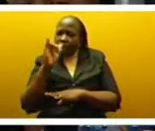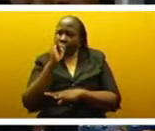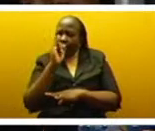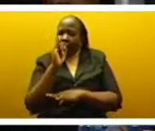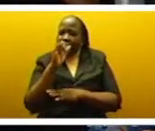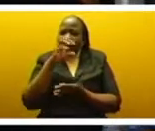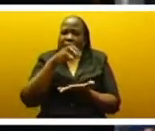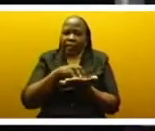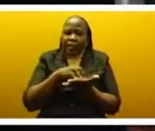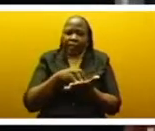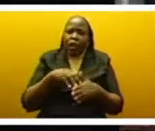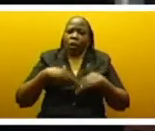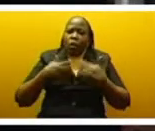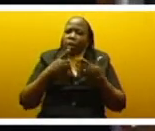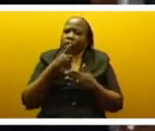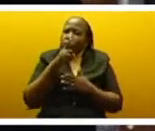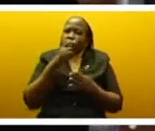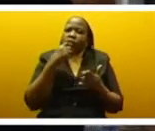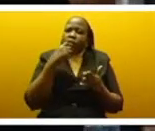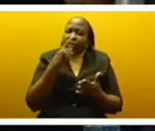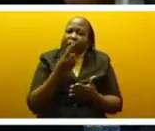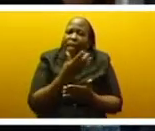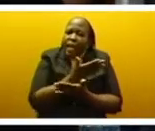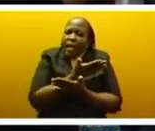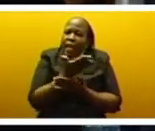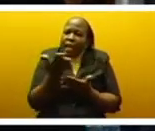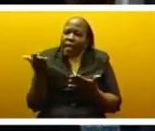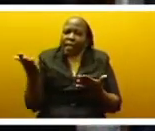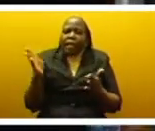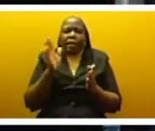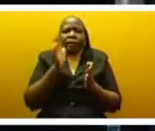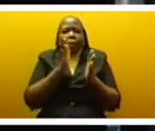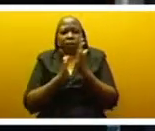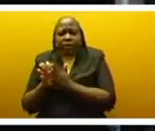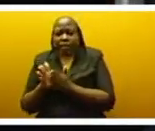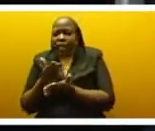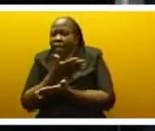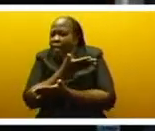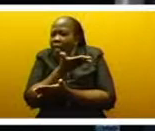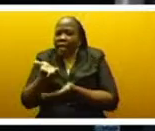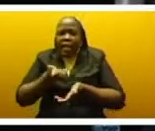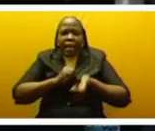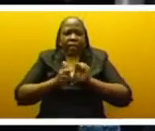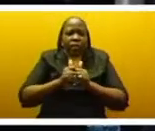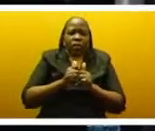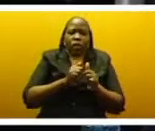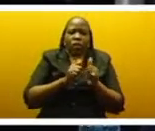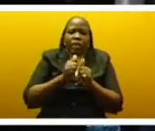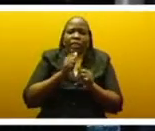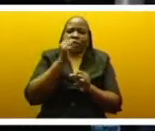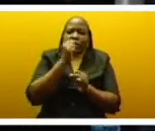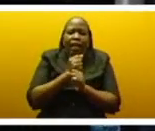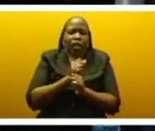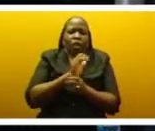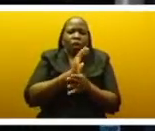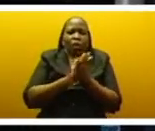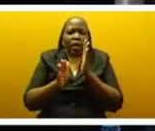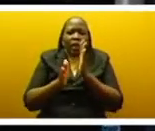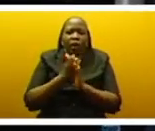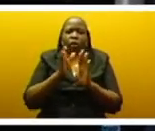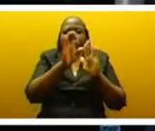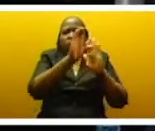stated that any process, any activity undertaken without constitutional